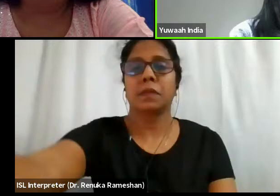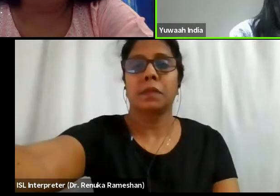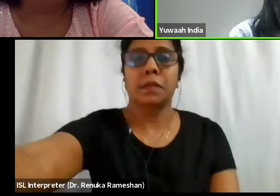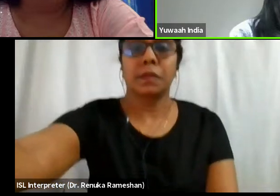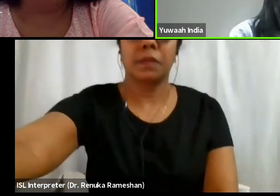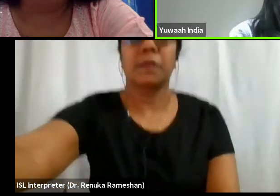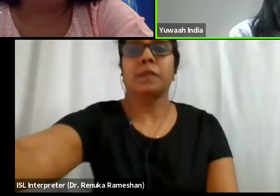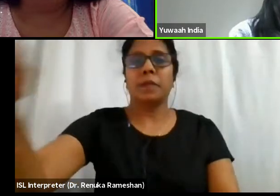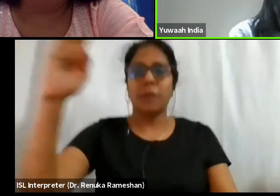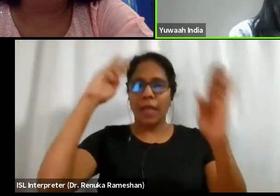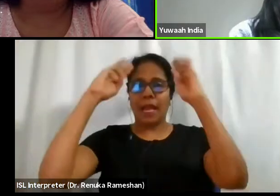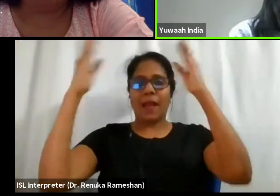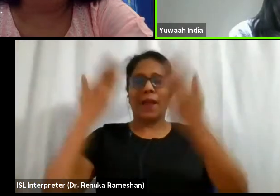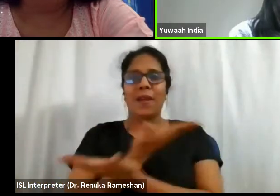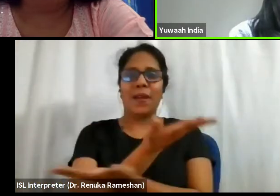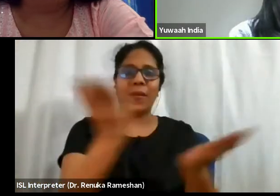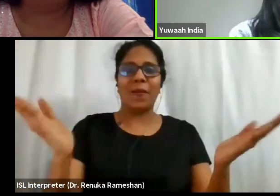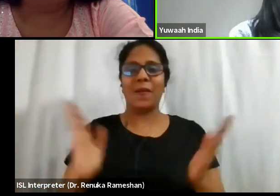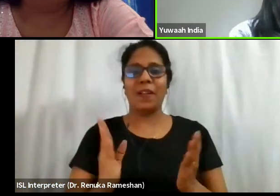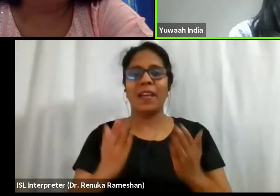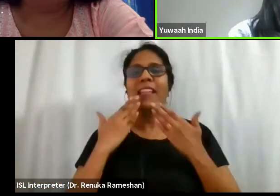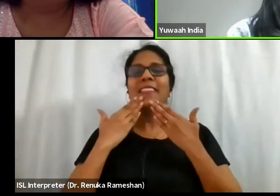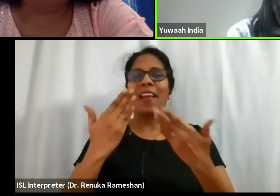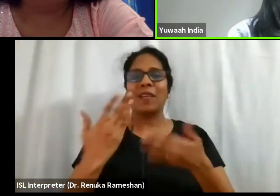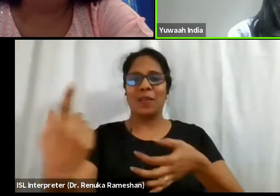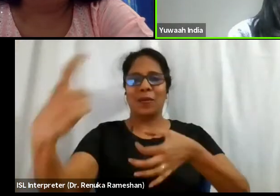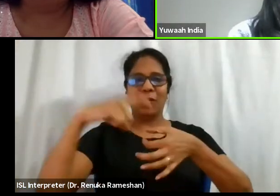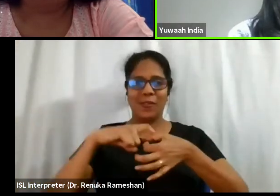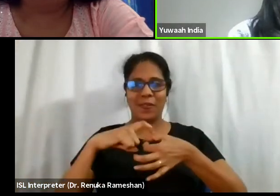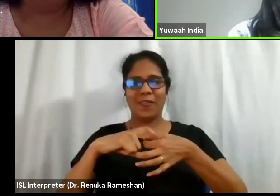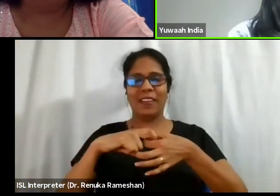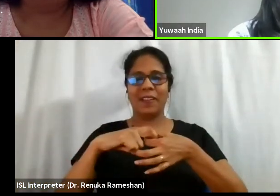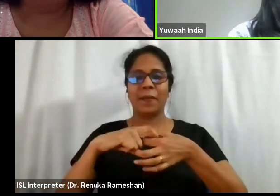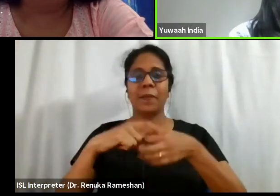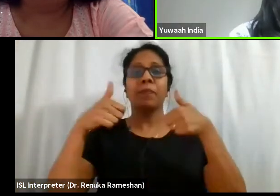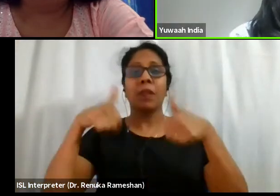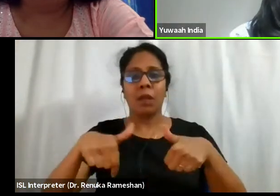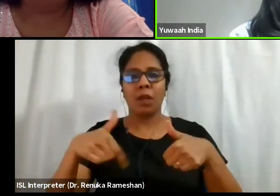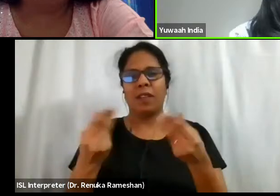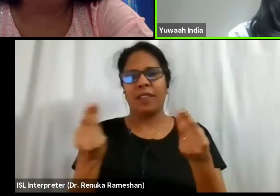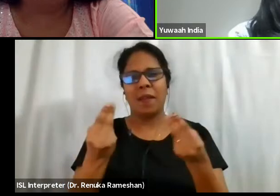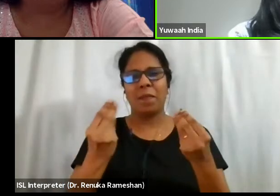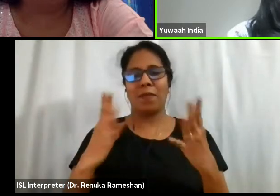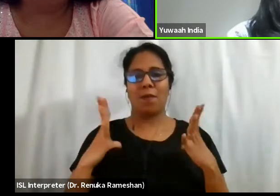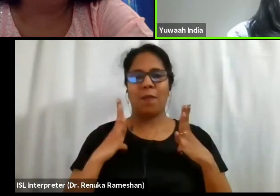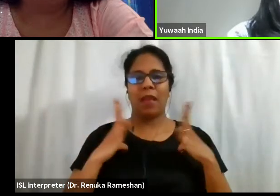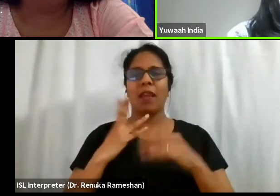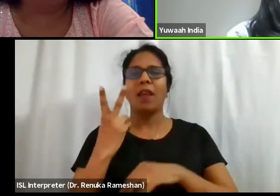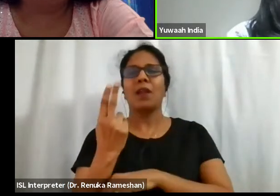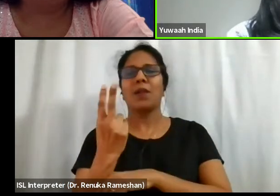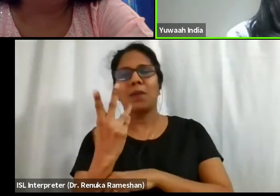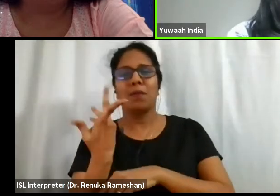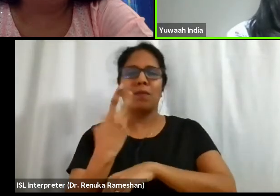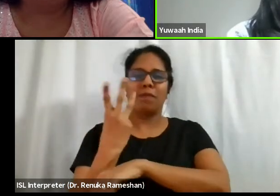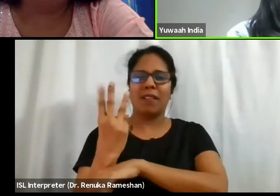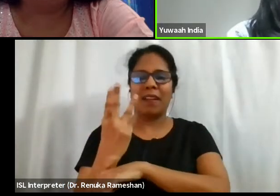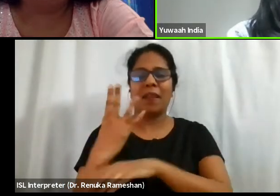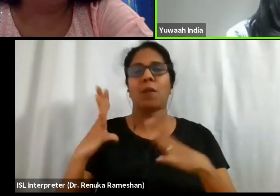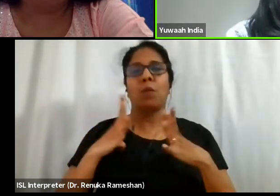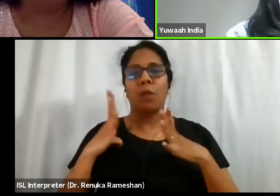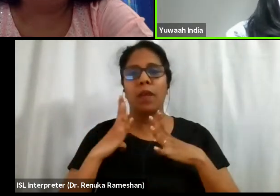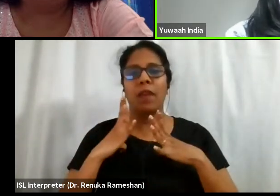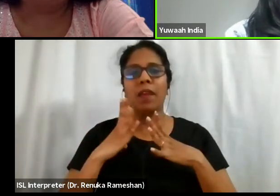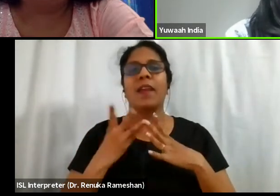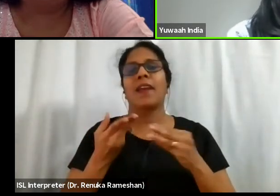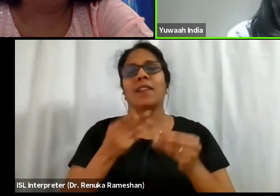Hi, everyone. Thank you so much for joining. We'll just wait for 2 or 3 minutes to make sure that everyone